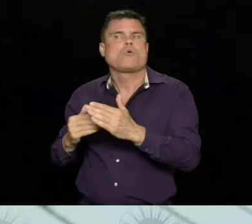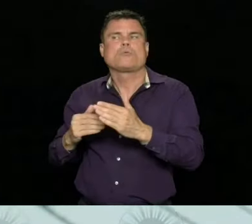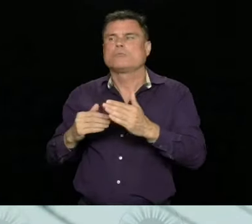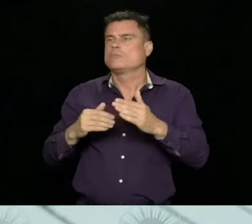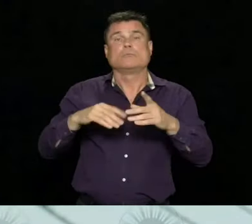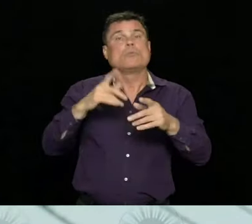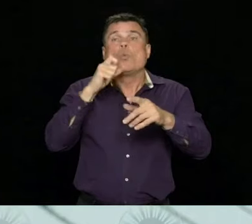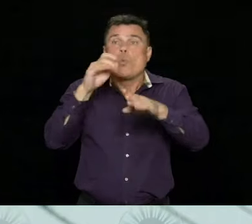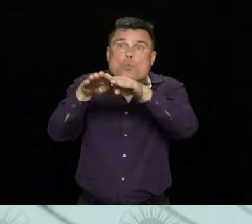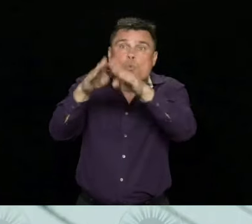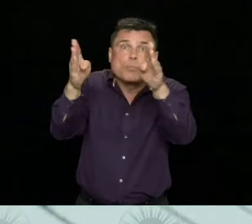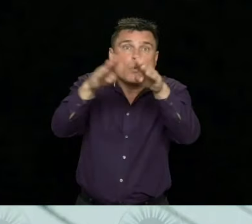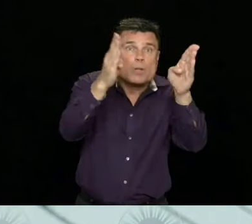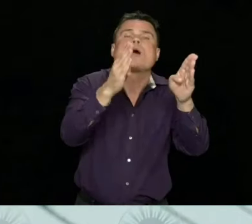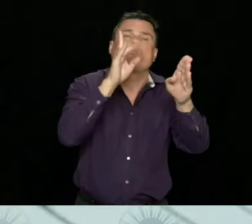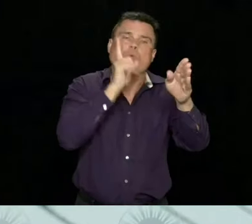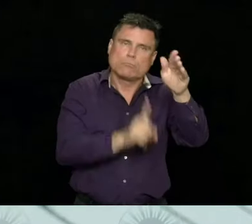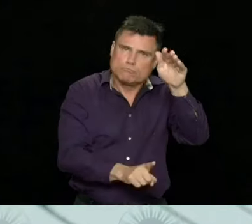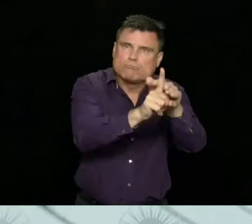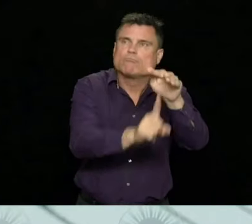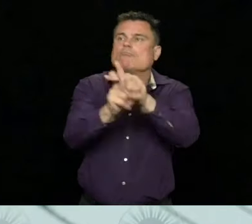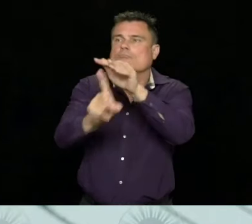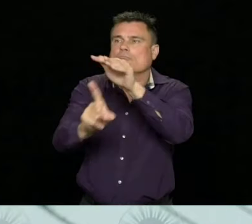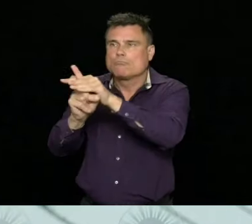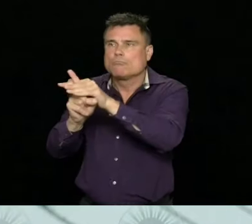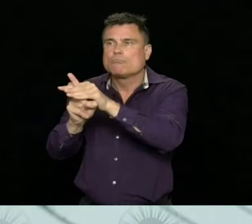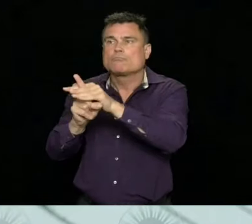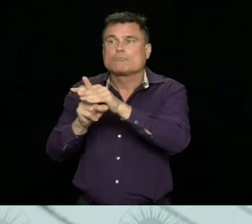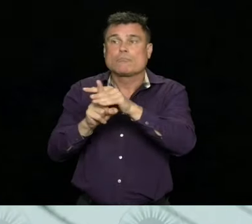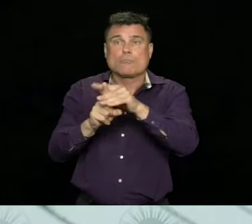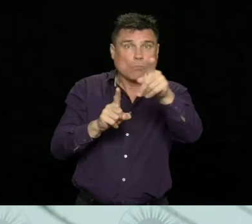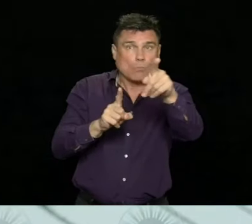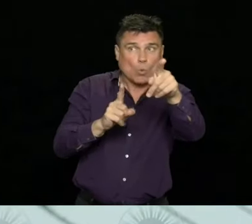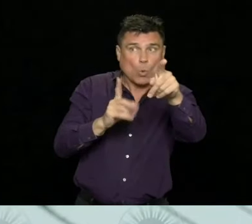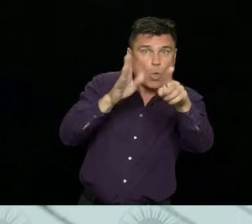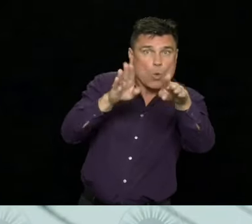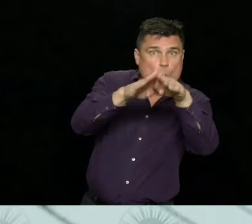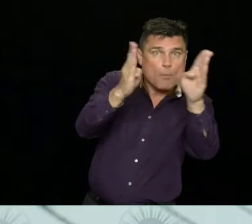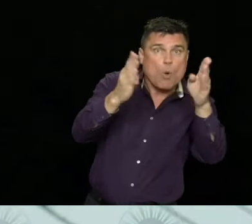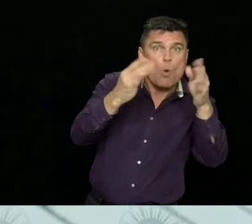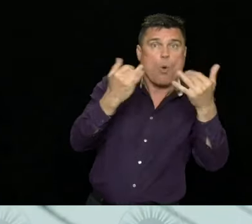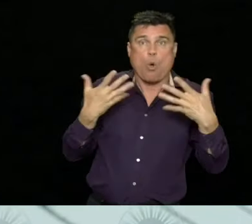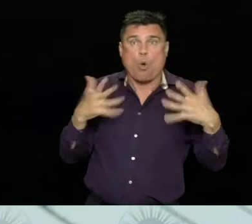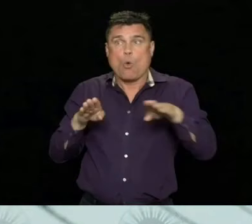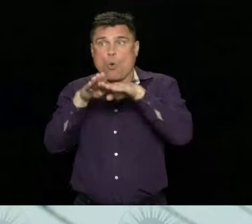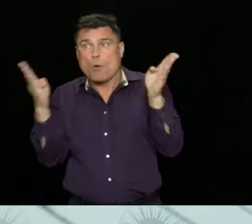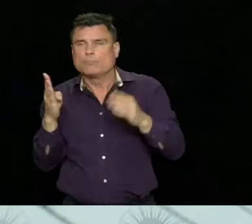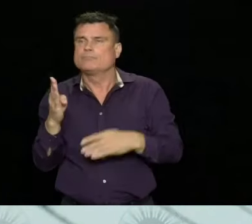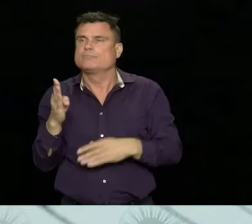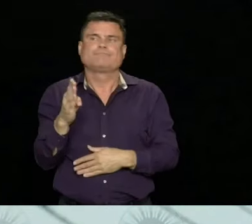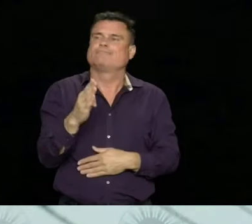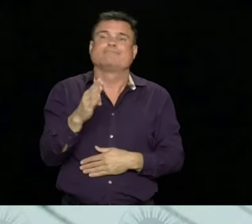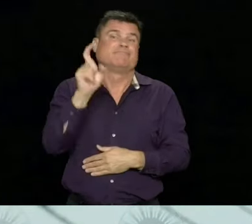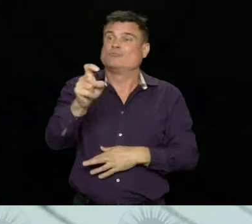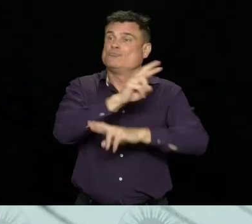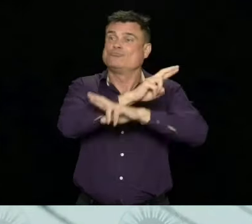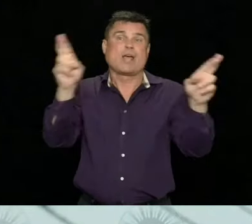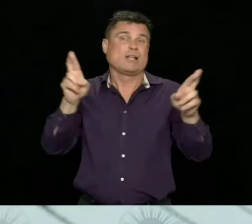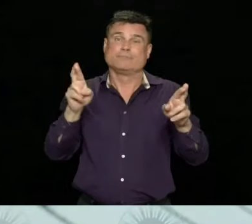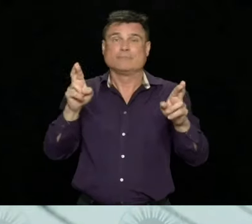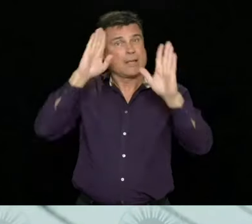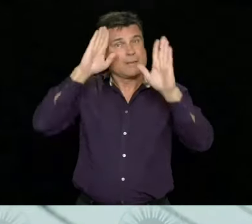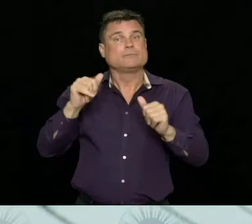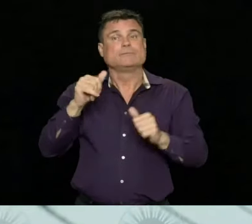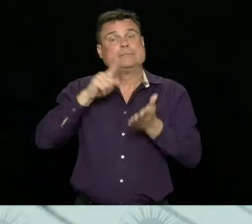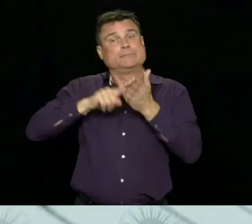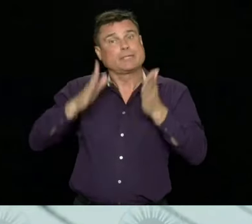they already opened are subject to those inspections, because we want to make sure that there is no second wave. We want to make sure